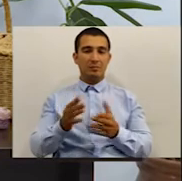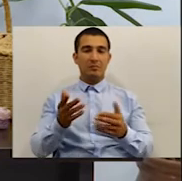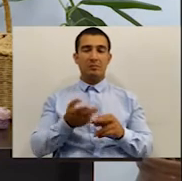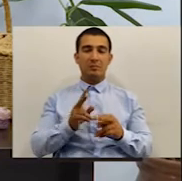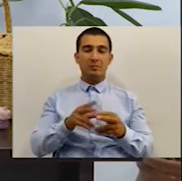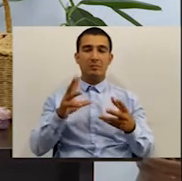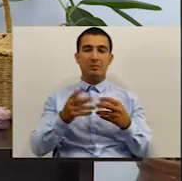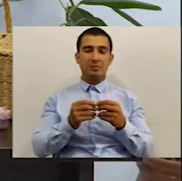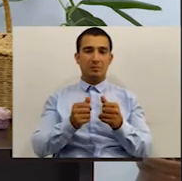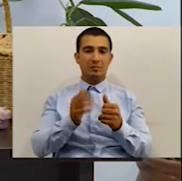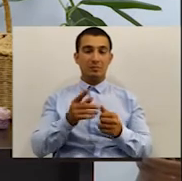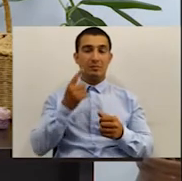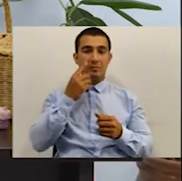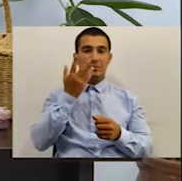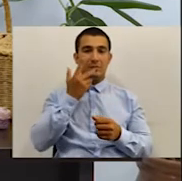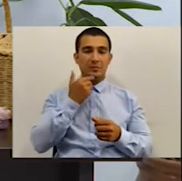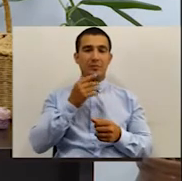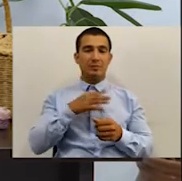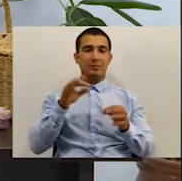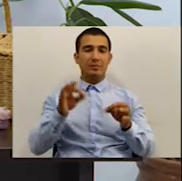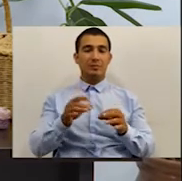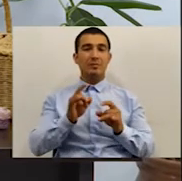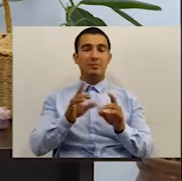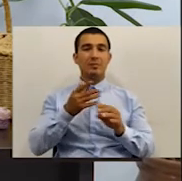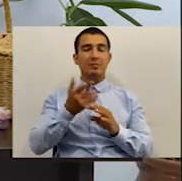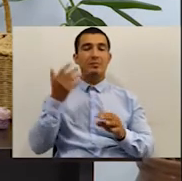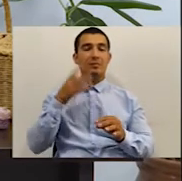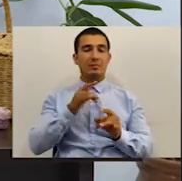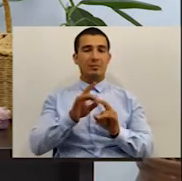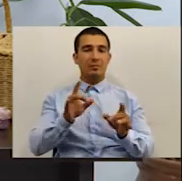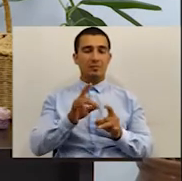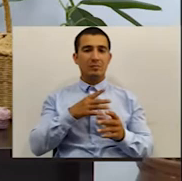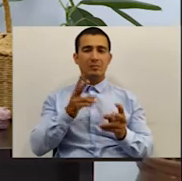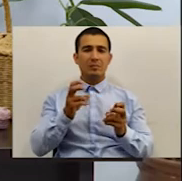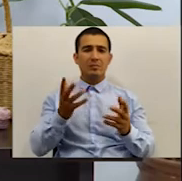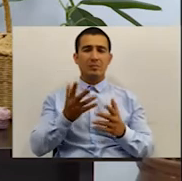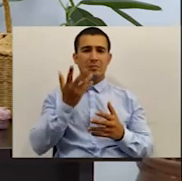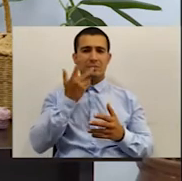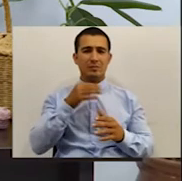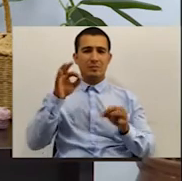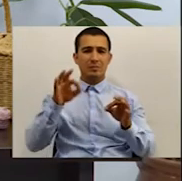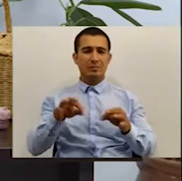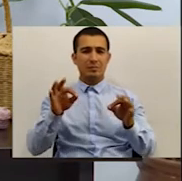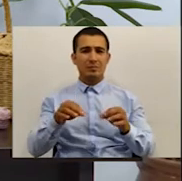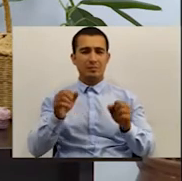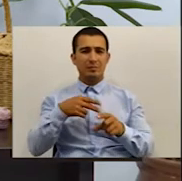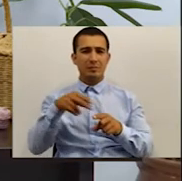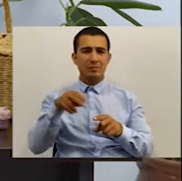Yig'ilgandan keyin buni bo'yasanglar bo'ladi. O'tgan darslarimizda aytgan edim qanaqa bo'yashlarni. Har xil kraskalarga bo'yasa